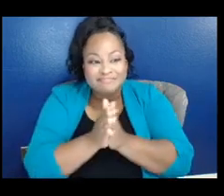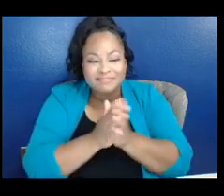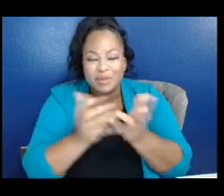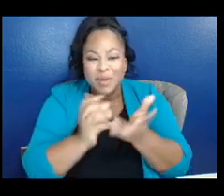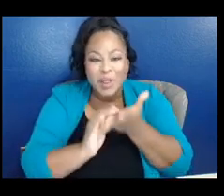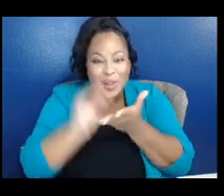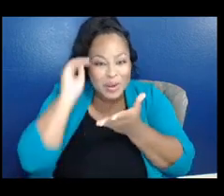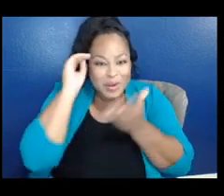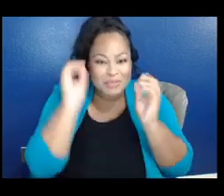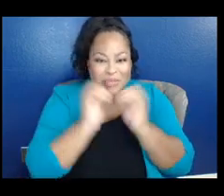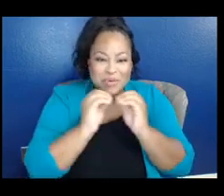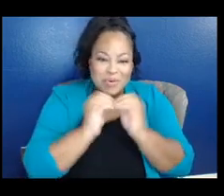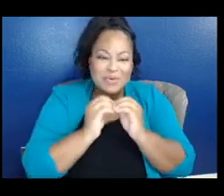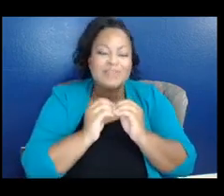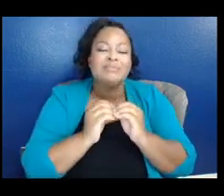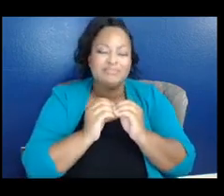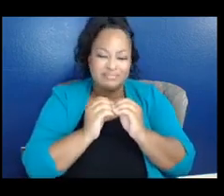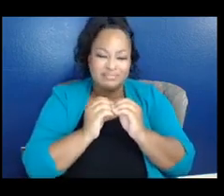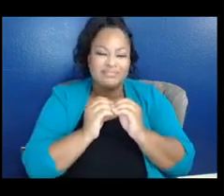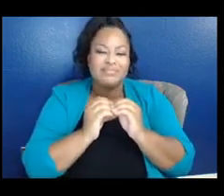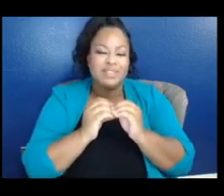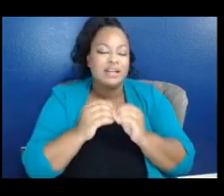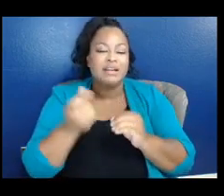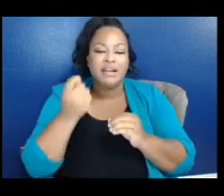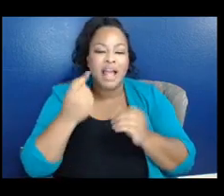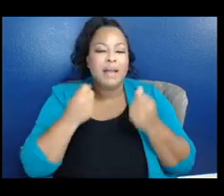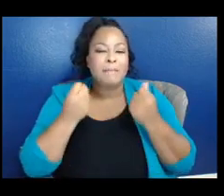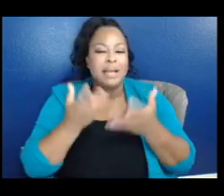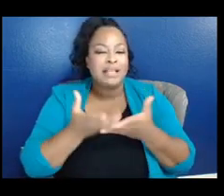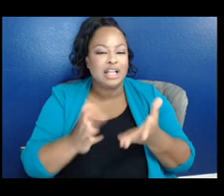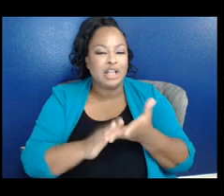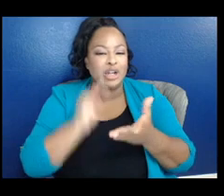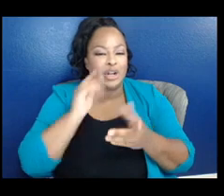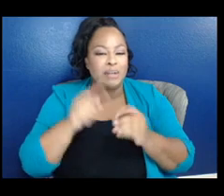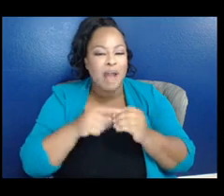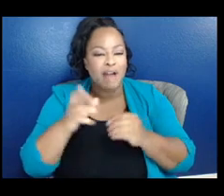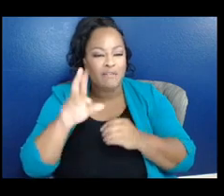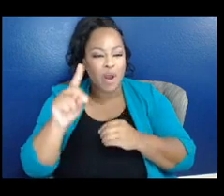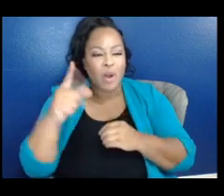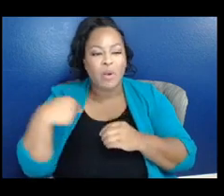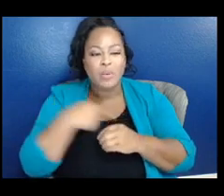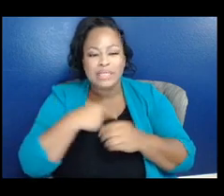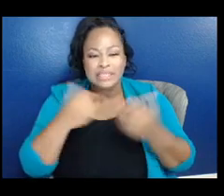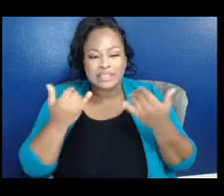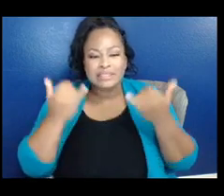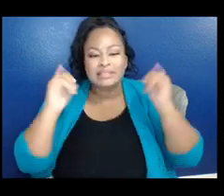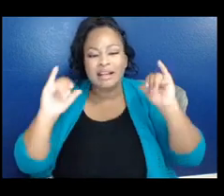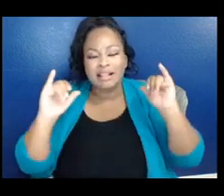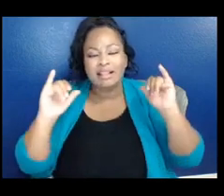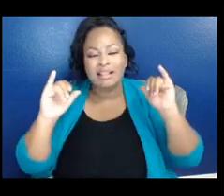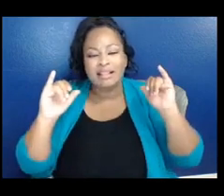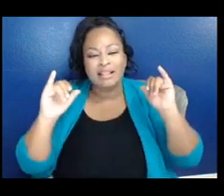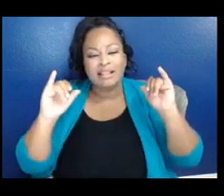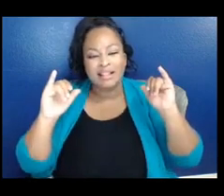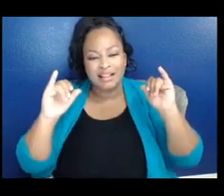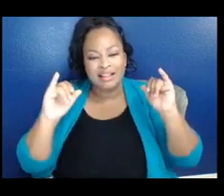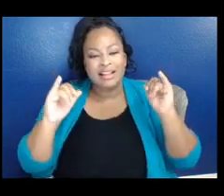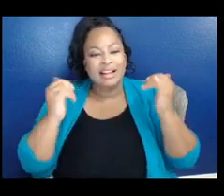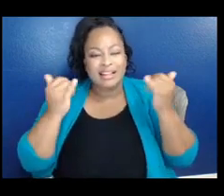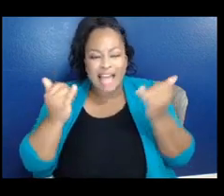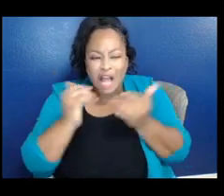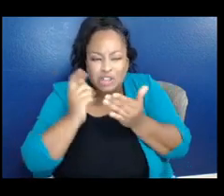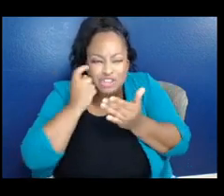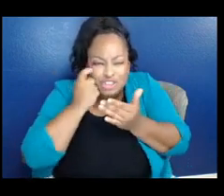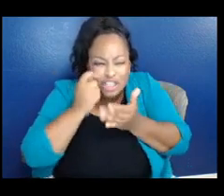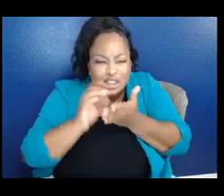eager to learn more. There are many things to learn about fibroids, and we are still right on the brink